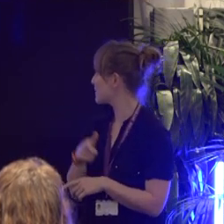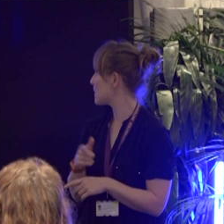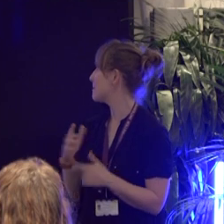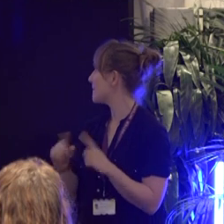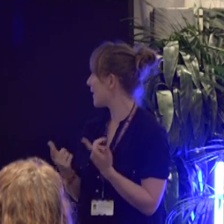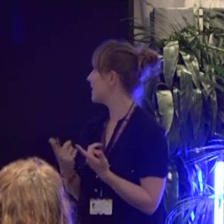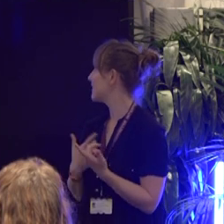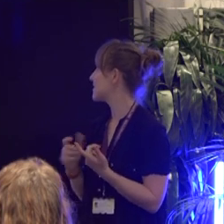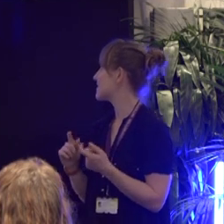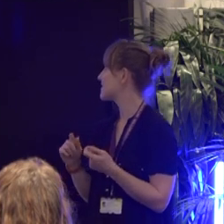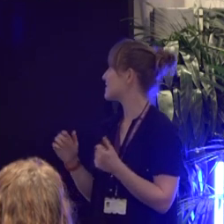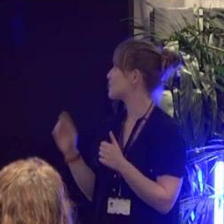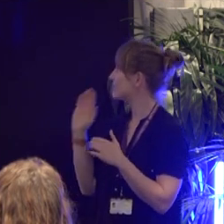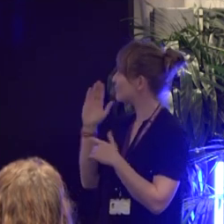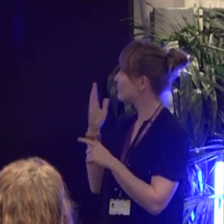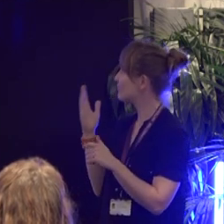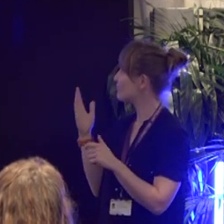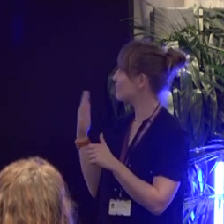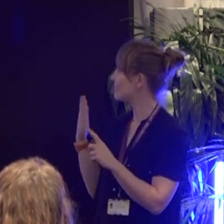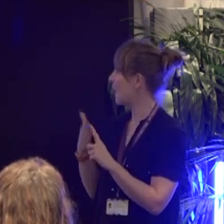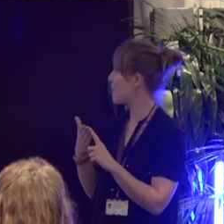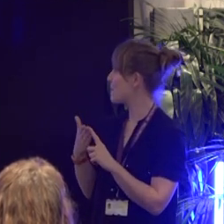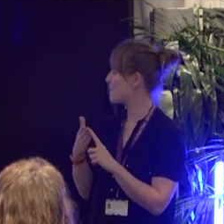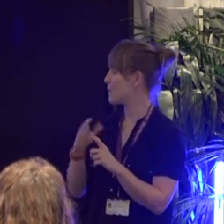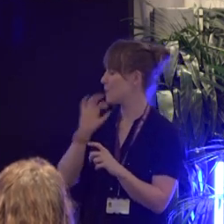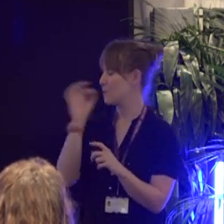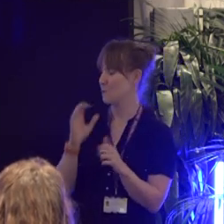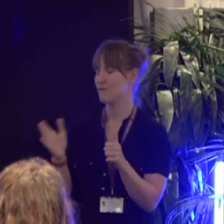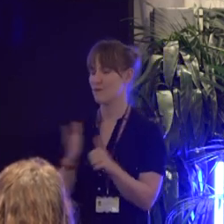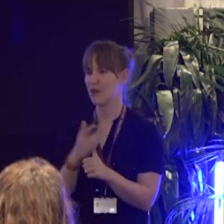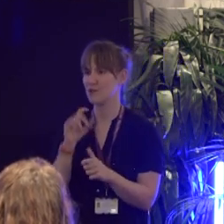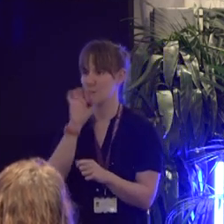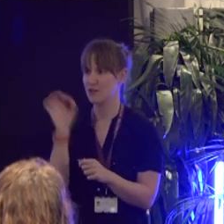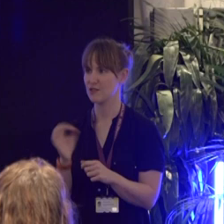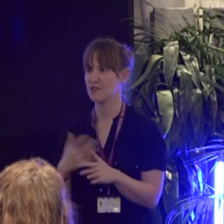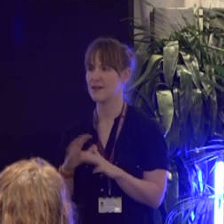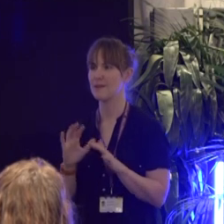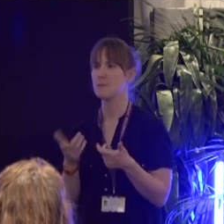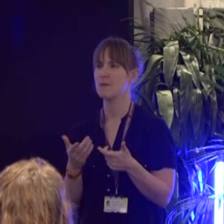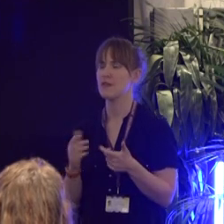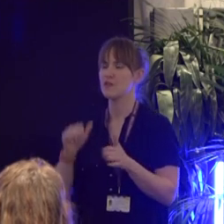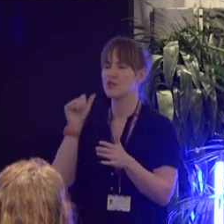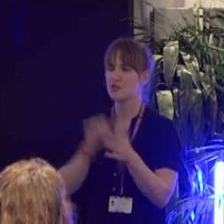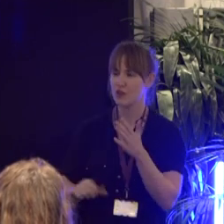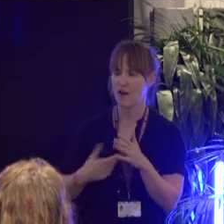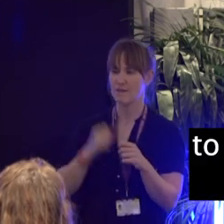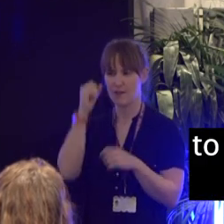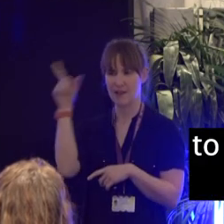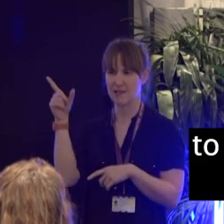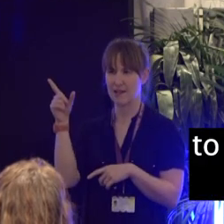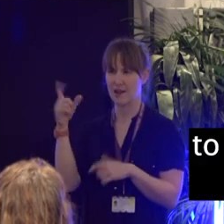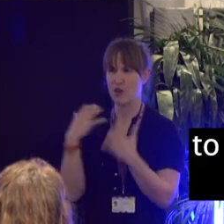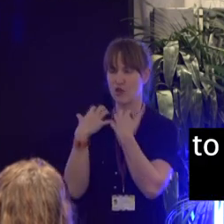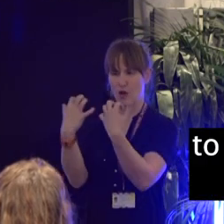one. Oh Lord. Alright, sick. How important is the audience at the genesis of an idea? I'm gonna throw that one at